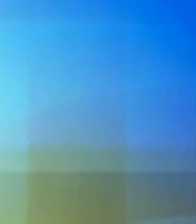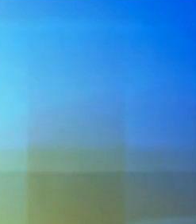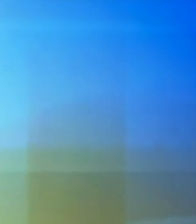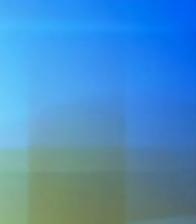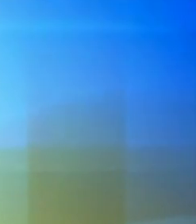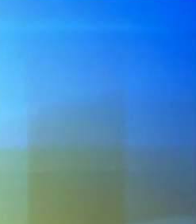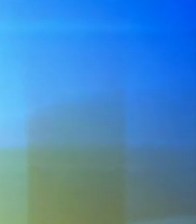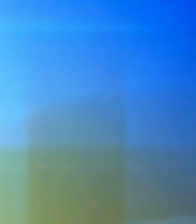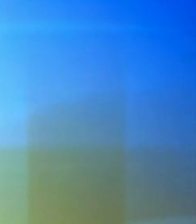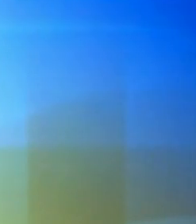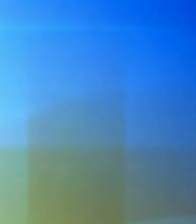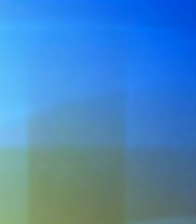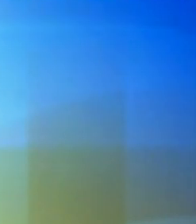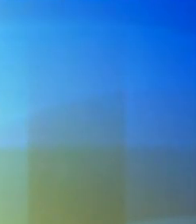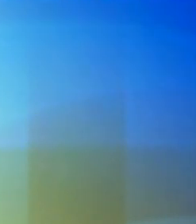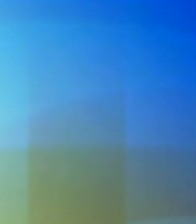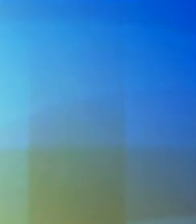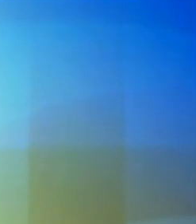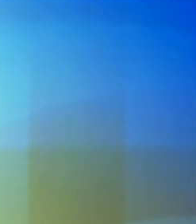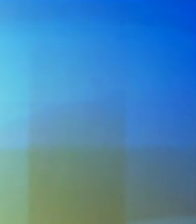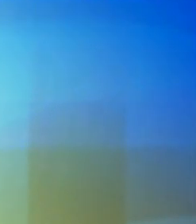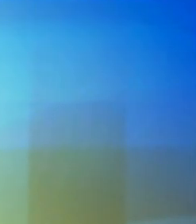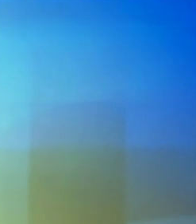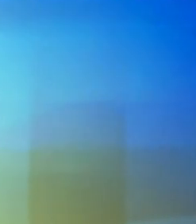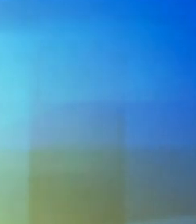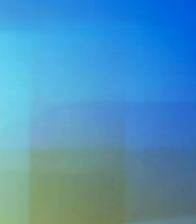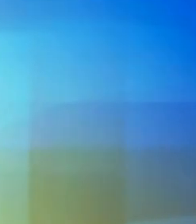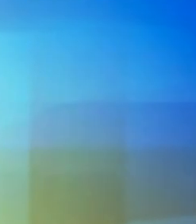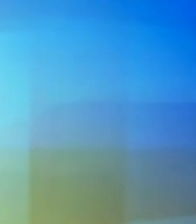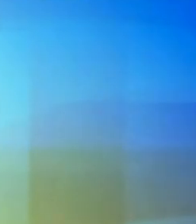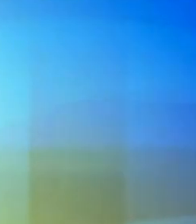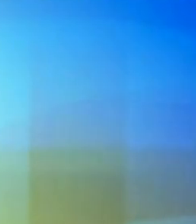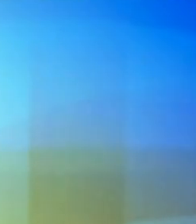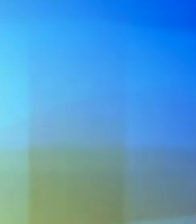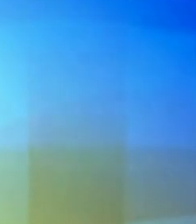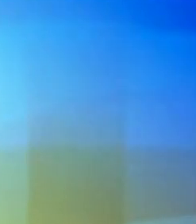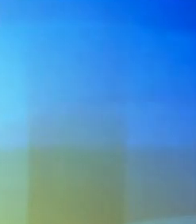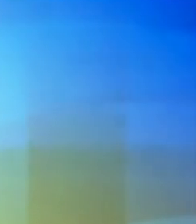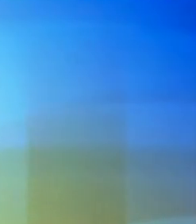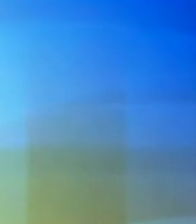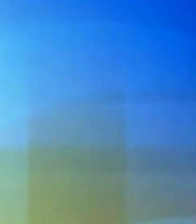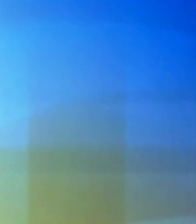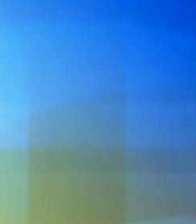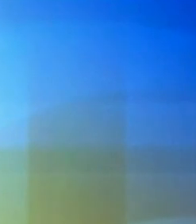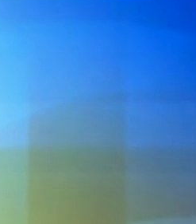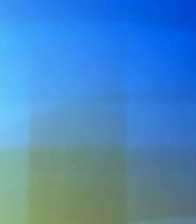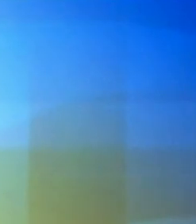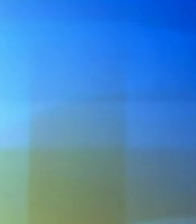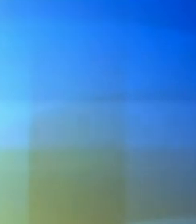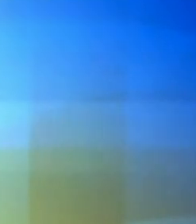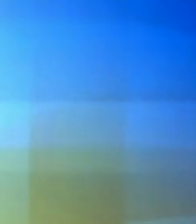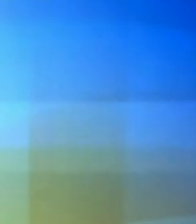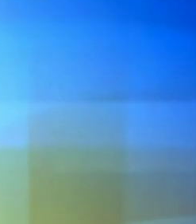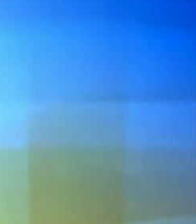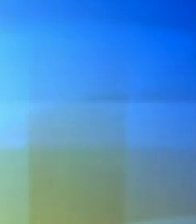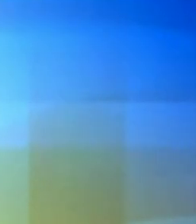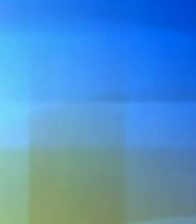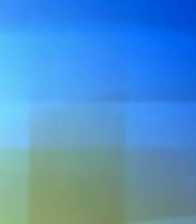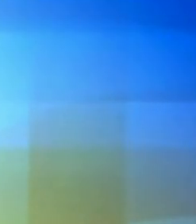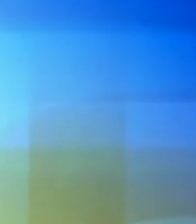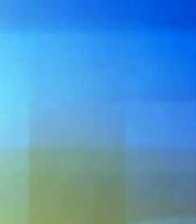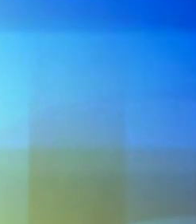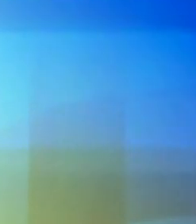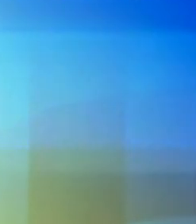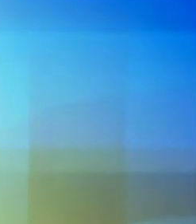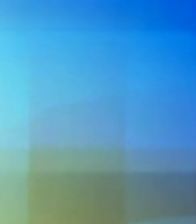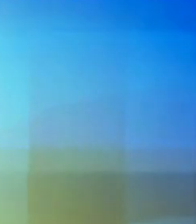a huge tourism portion of your budget down there, and I understand you've just had lots of cancellations